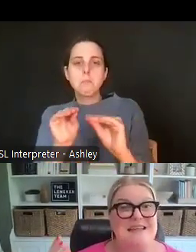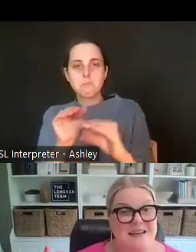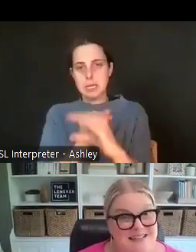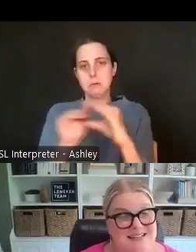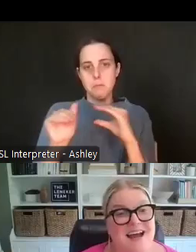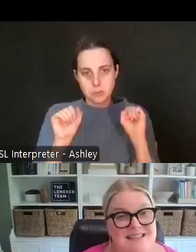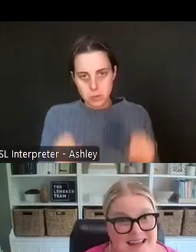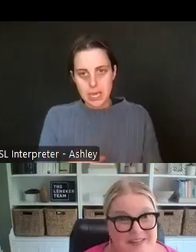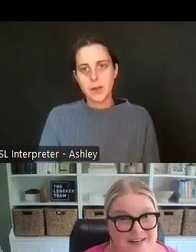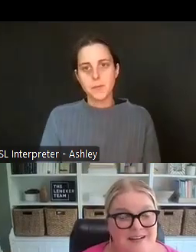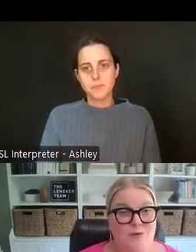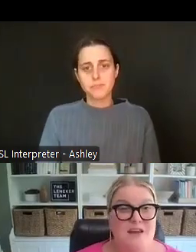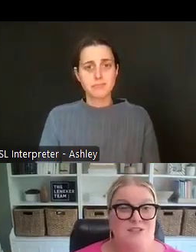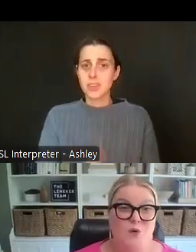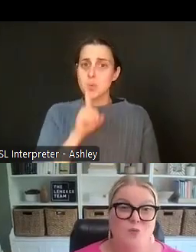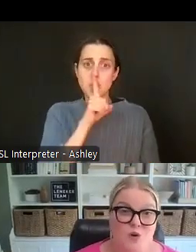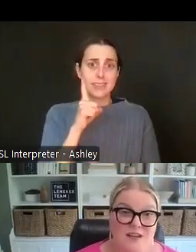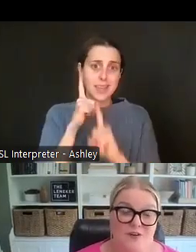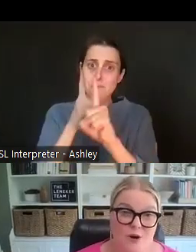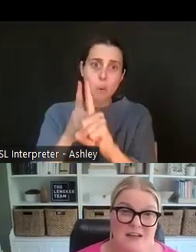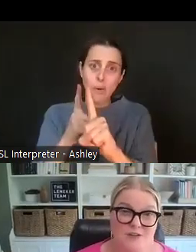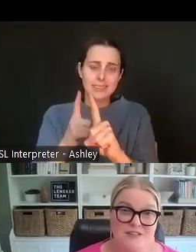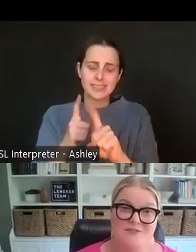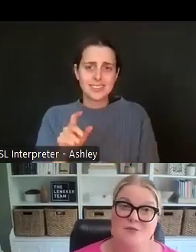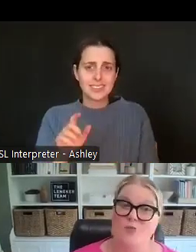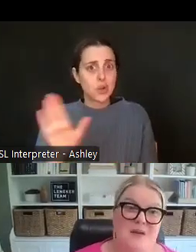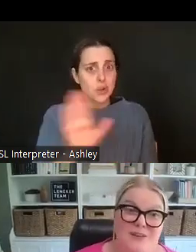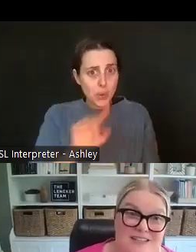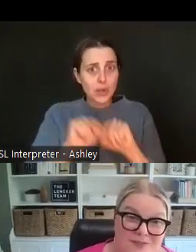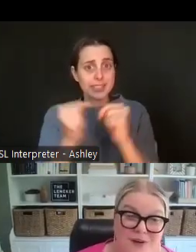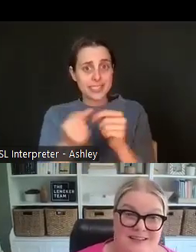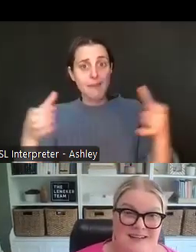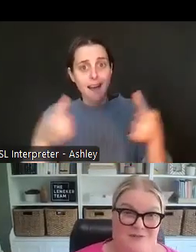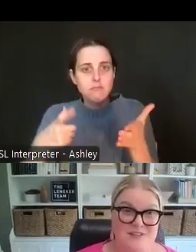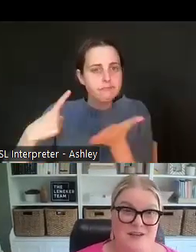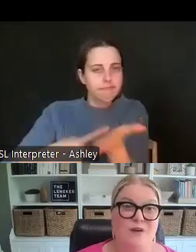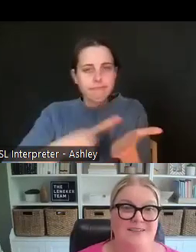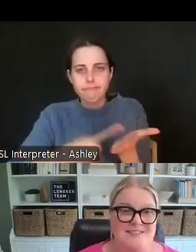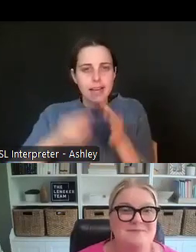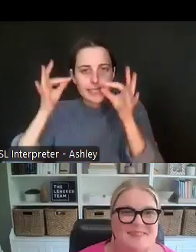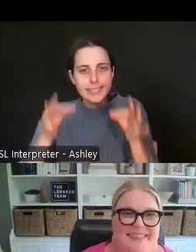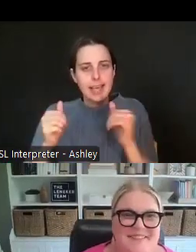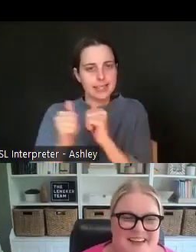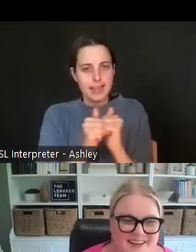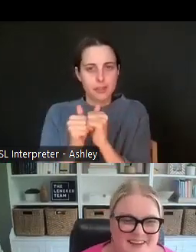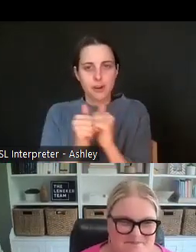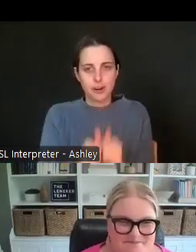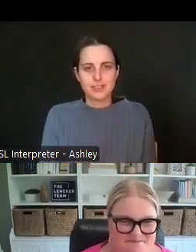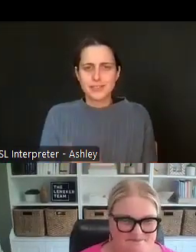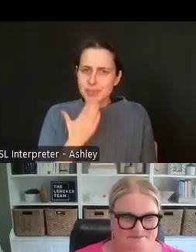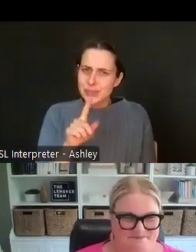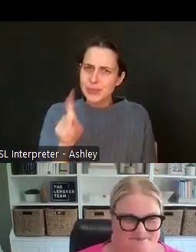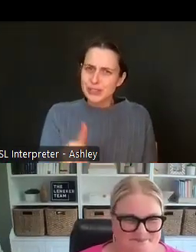the team and decide together because what work-life harmony looks like for one may look different for someone else. I love that